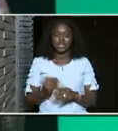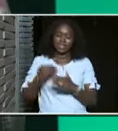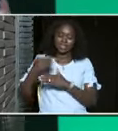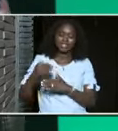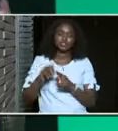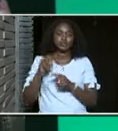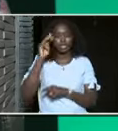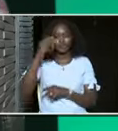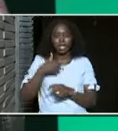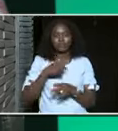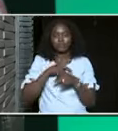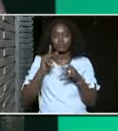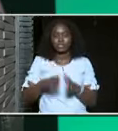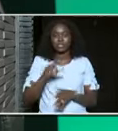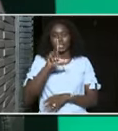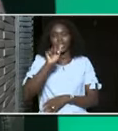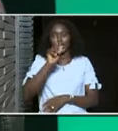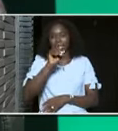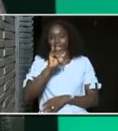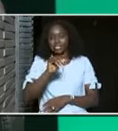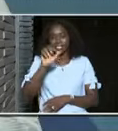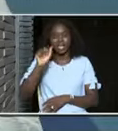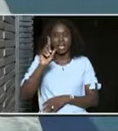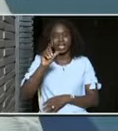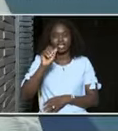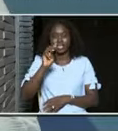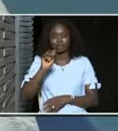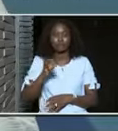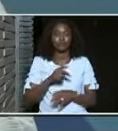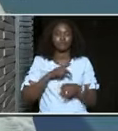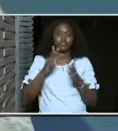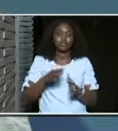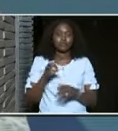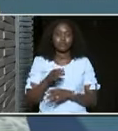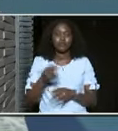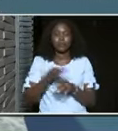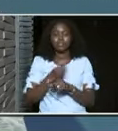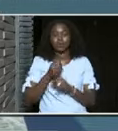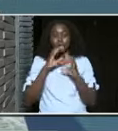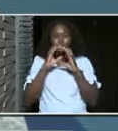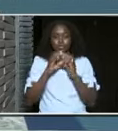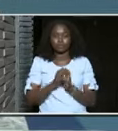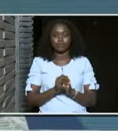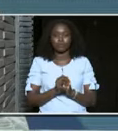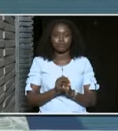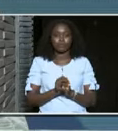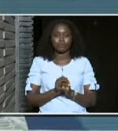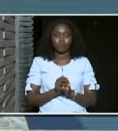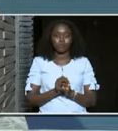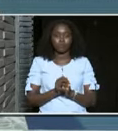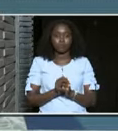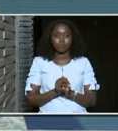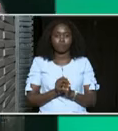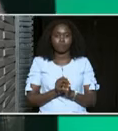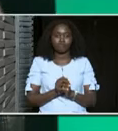him, we have Professor Ladi Adamu, a professor of mass communication, Ahmadu Bello University, Zaria.